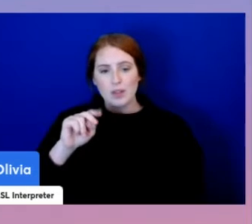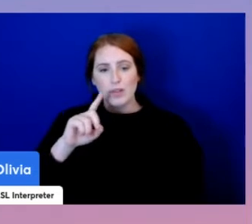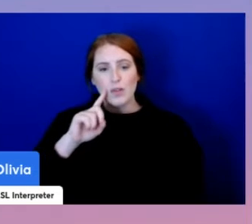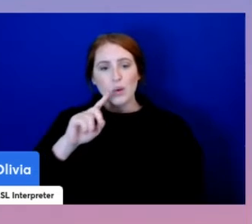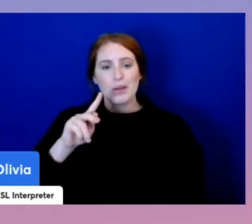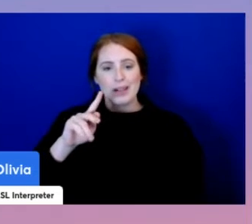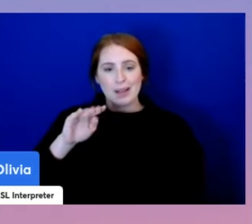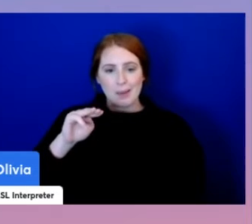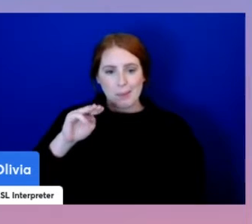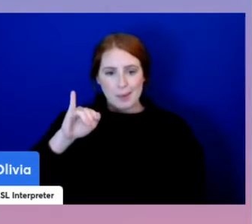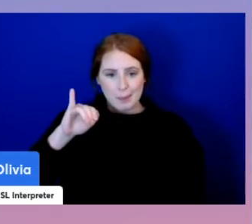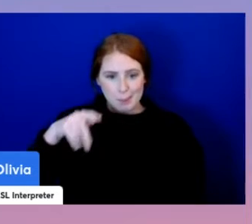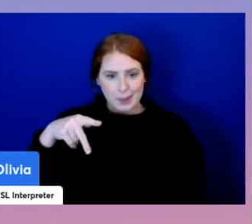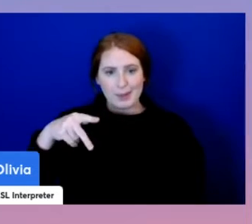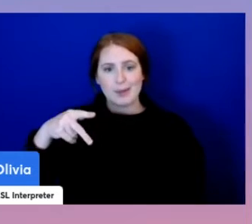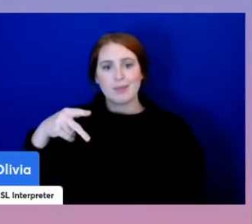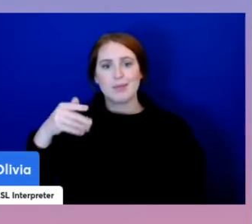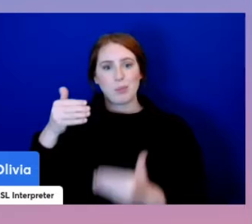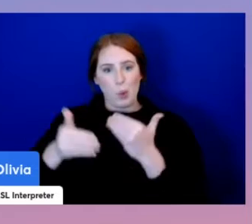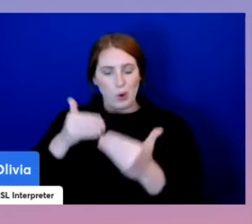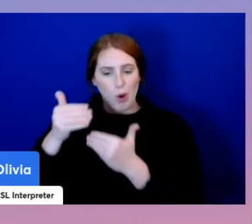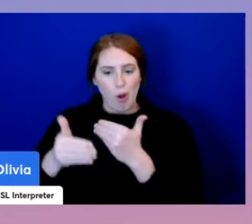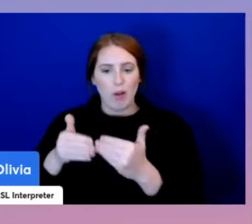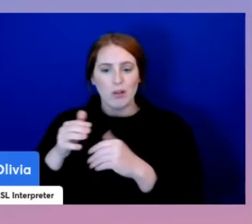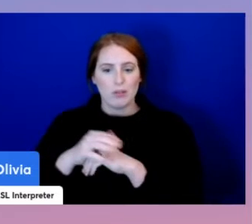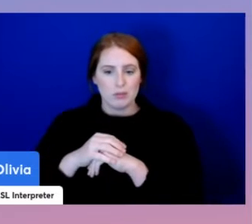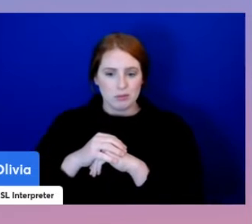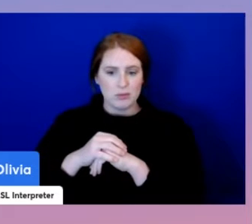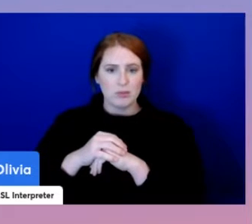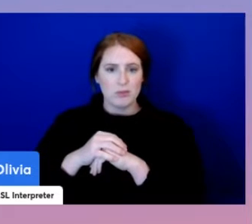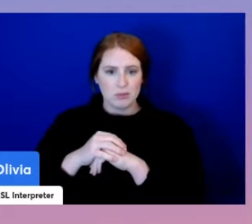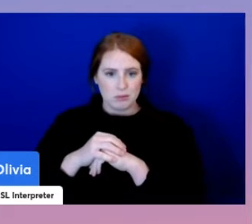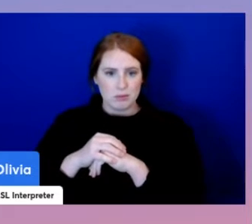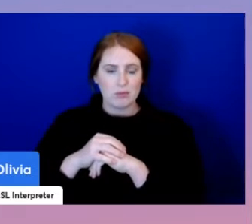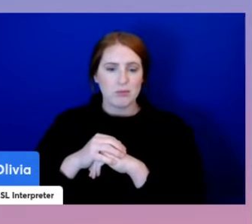is HCP Vault can do that.